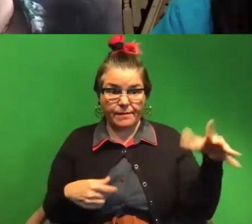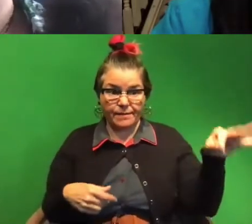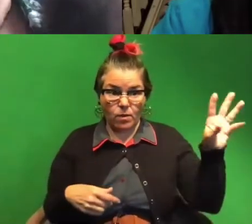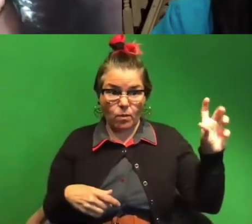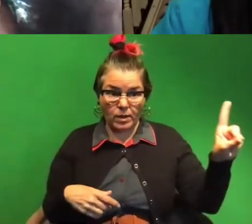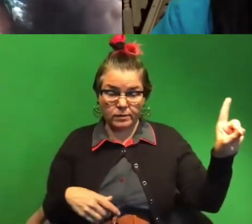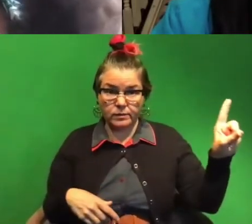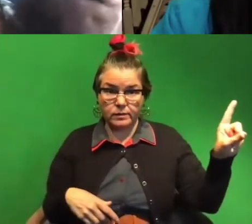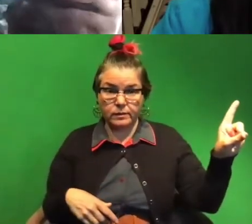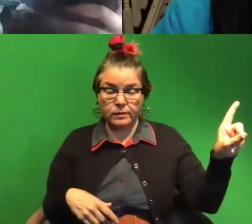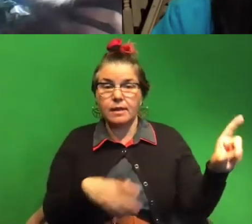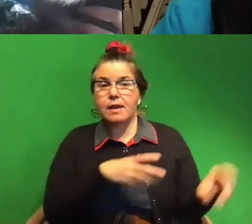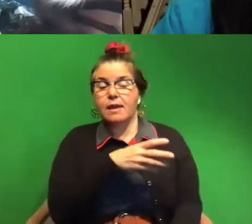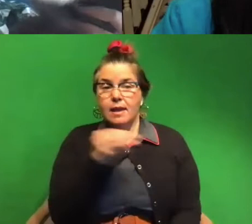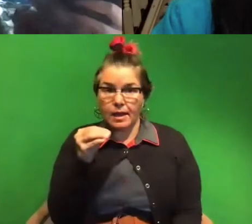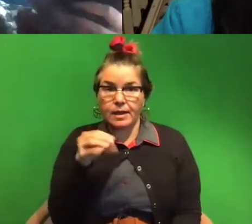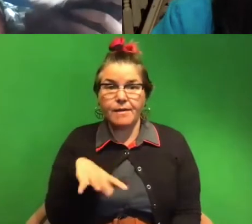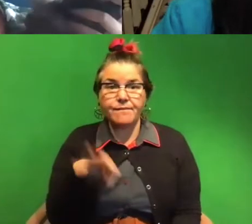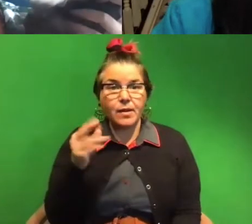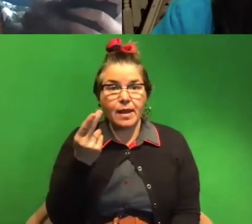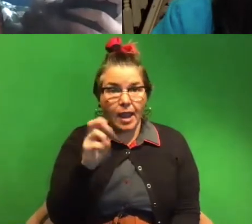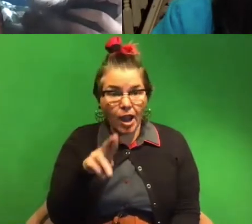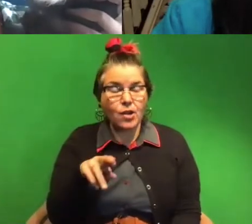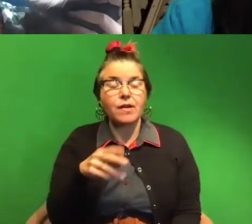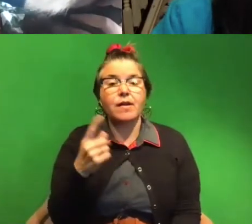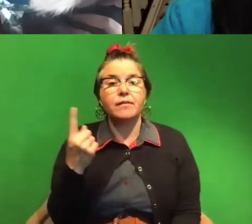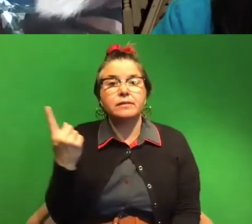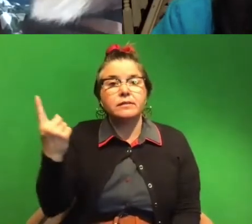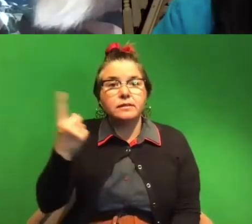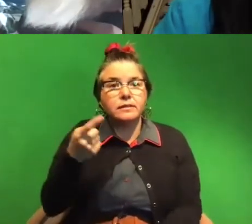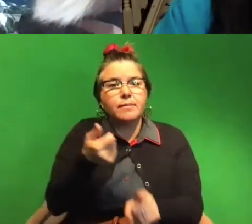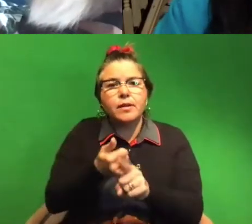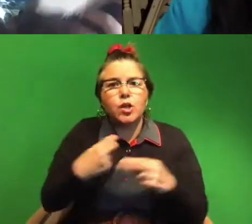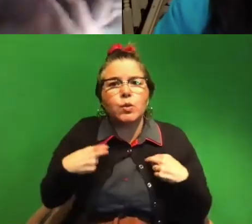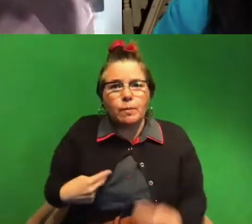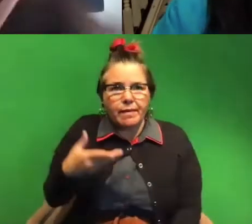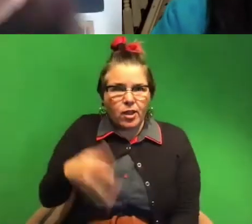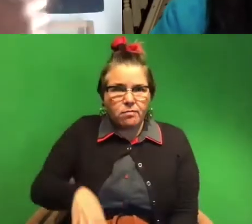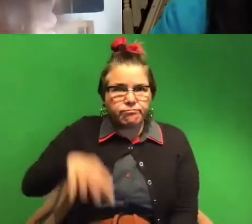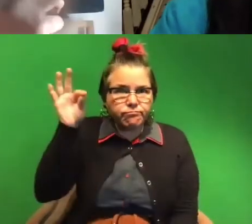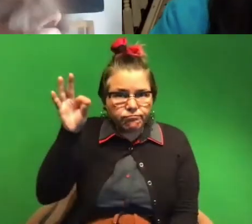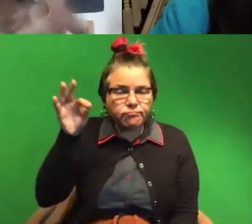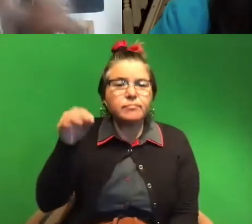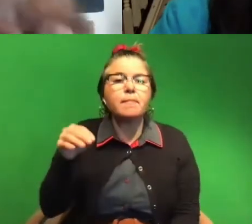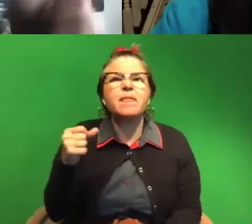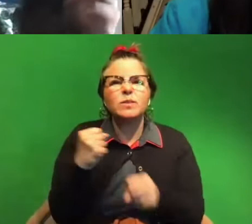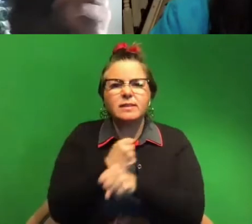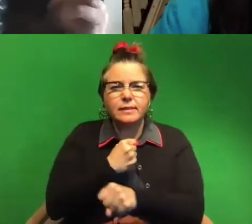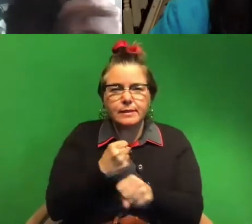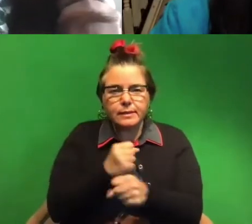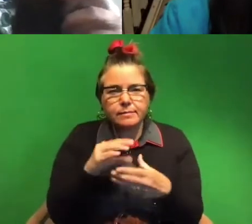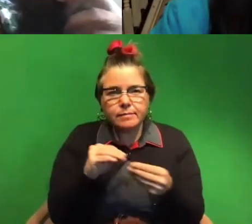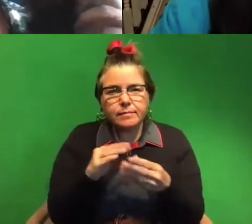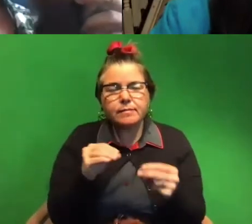wild, and I found the hair of someone who was there, a human who was there. Statistically speaking, there